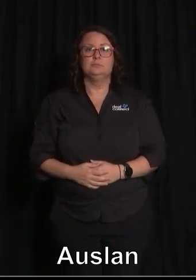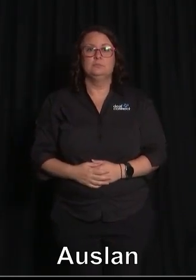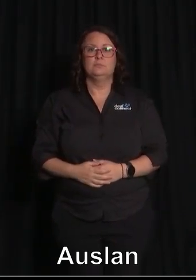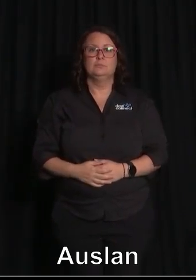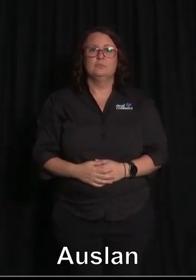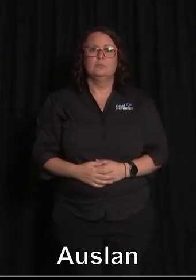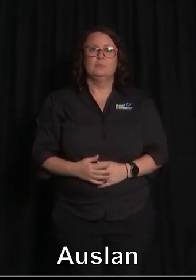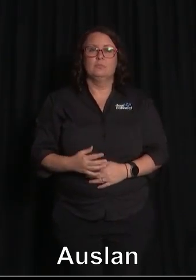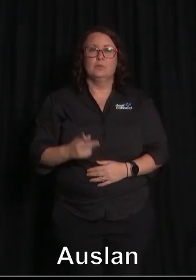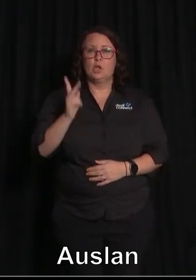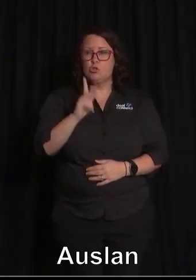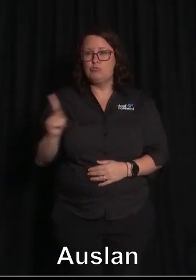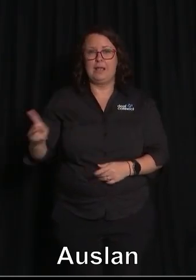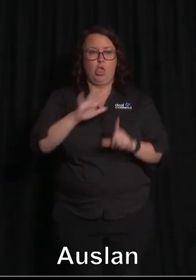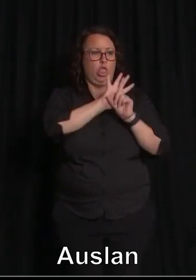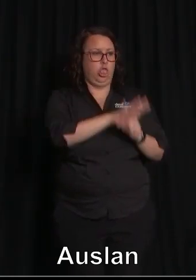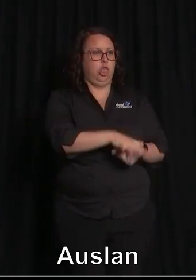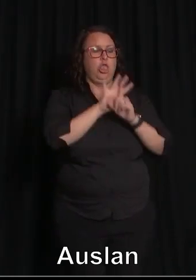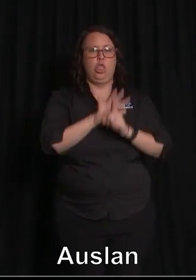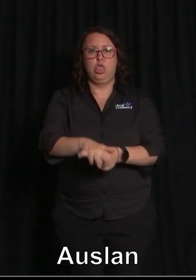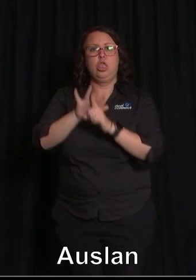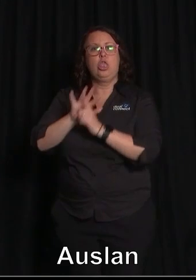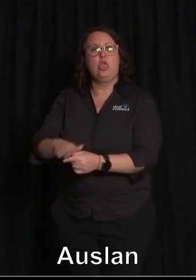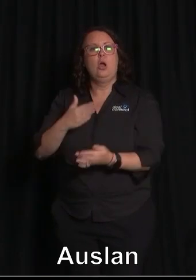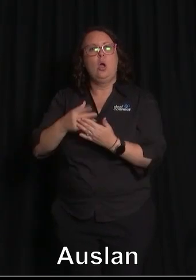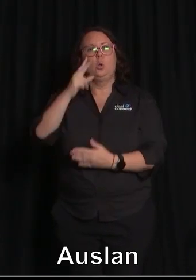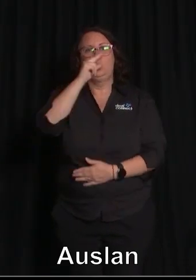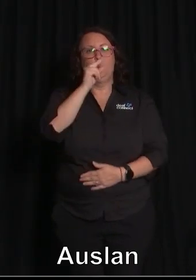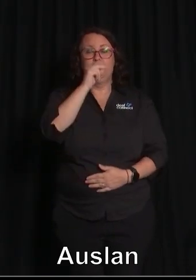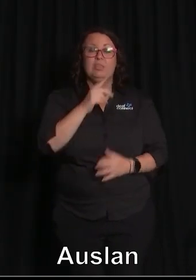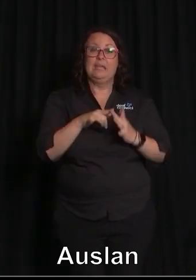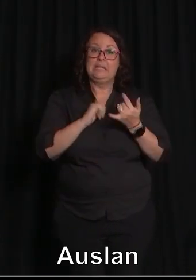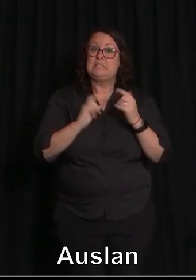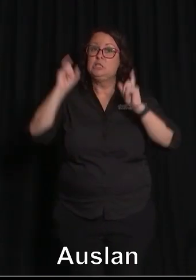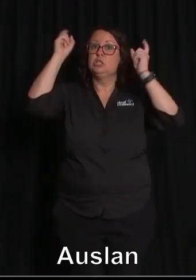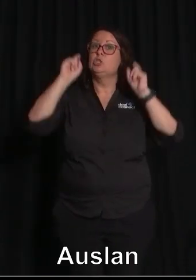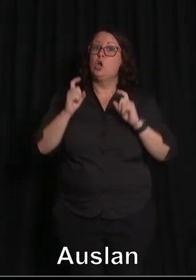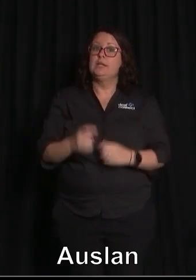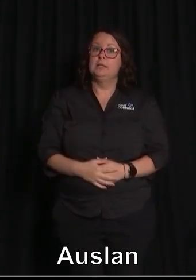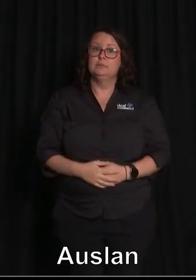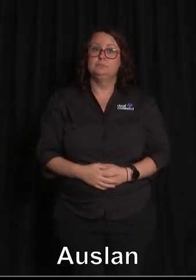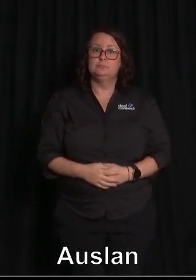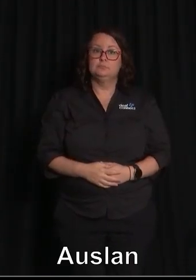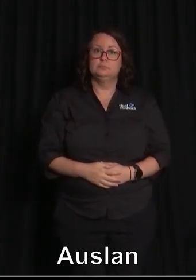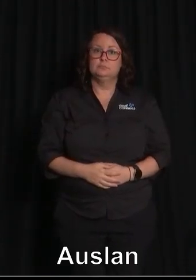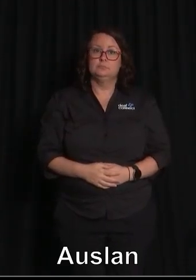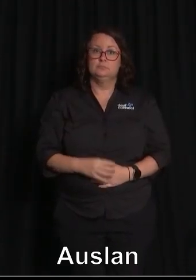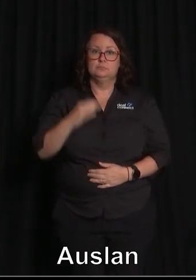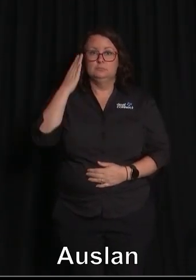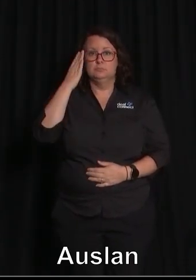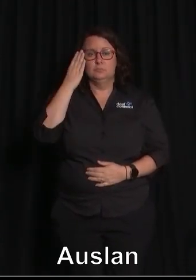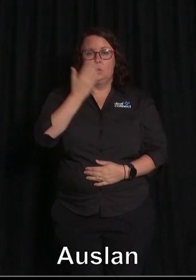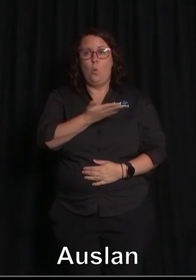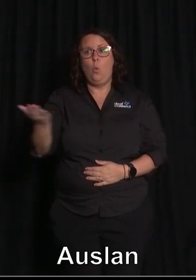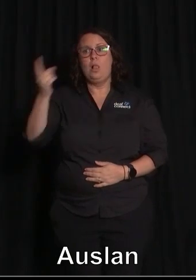down on the youth particularly. It's something of concern. And adolescents have a right to express their views on